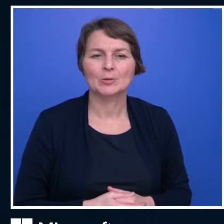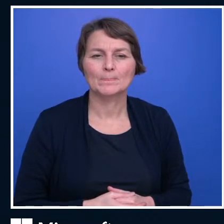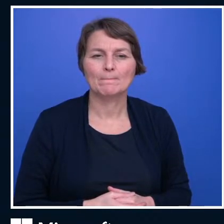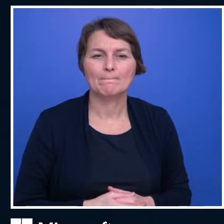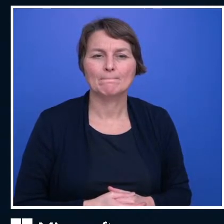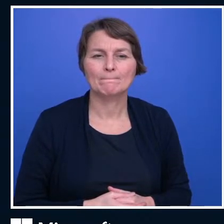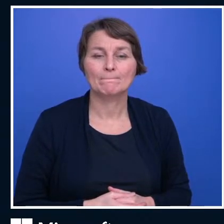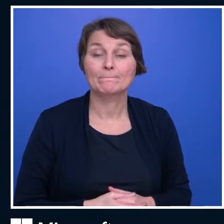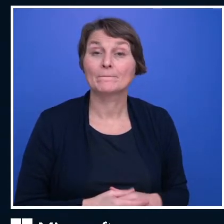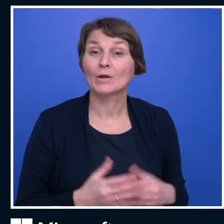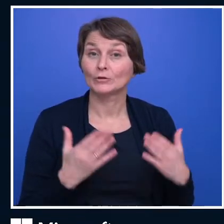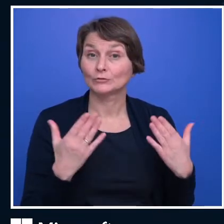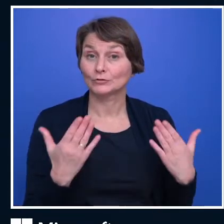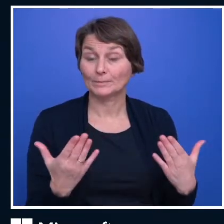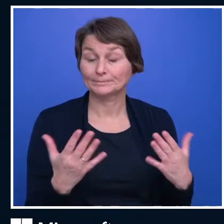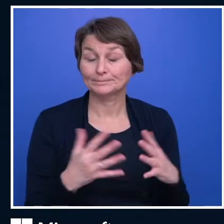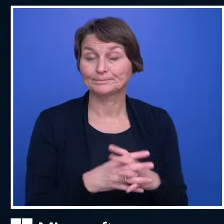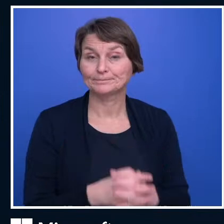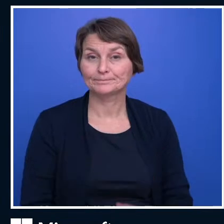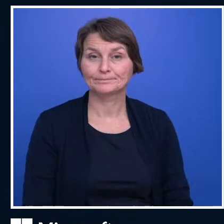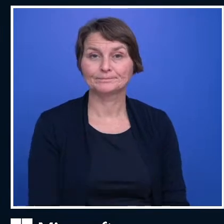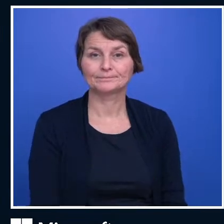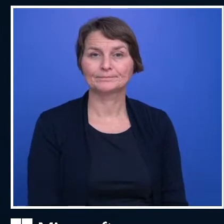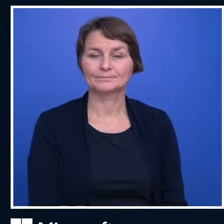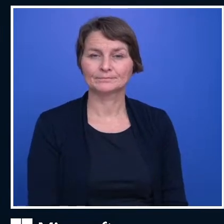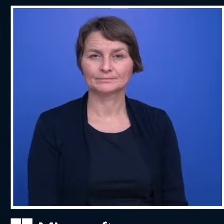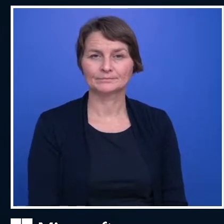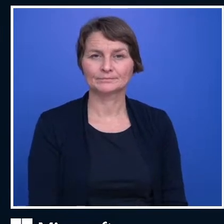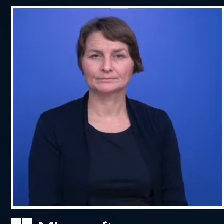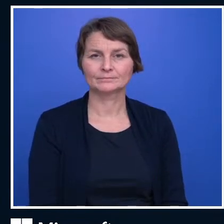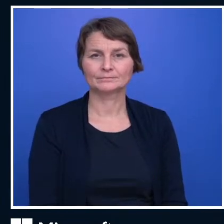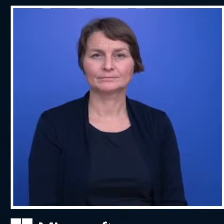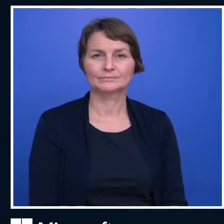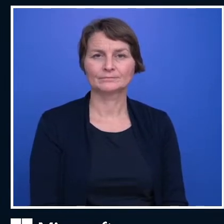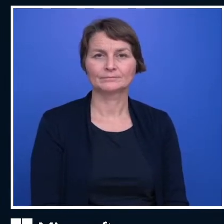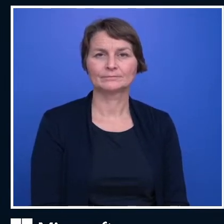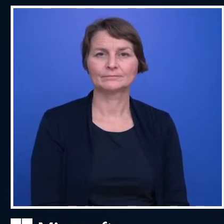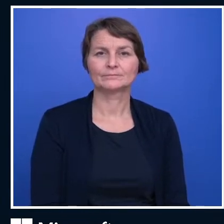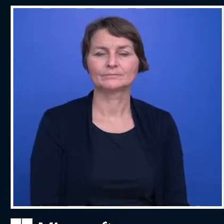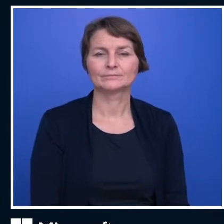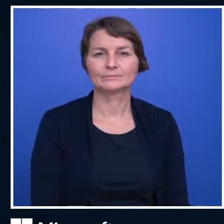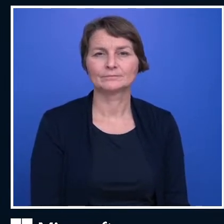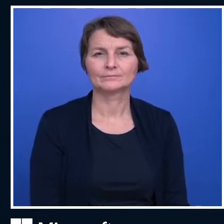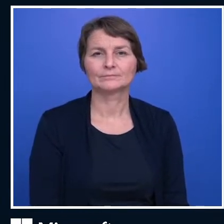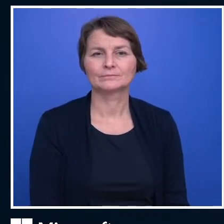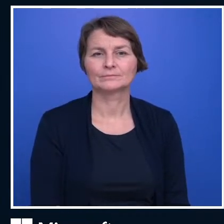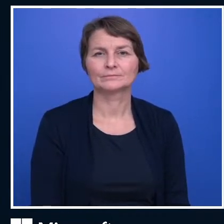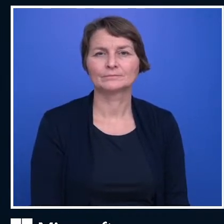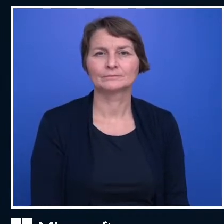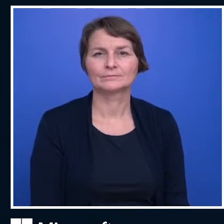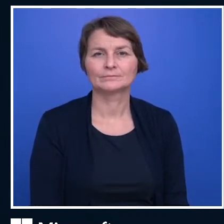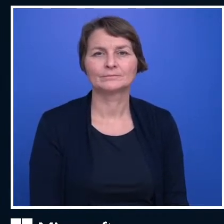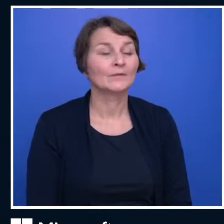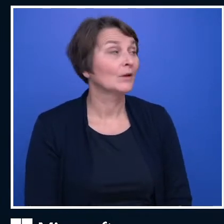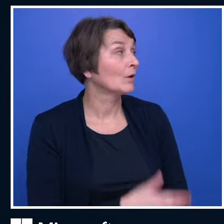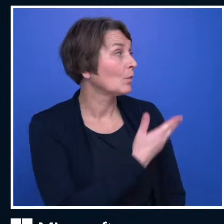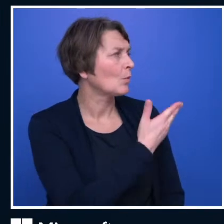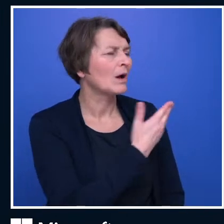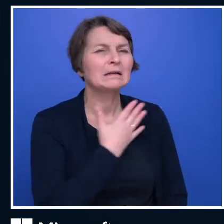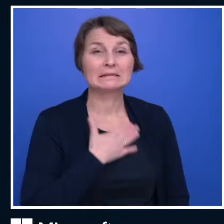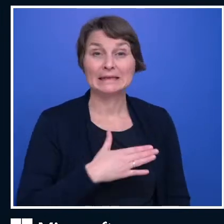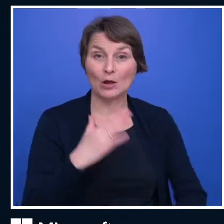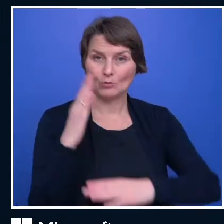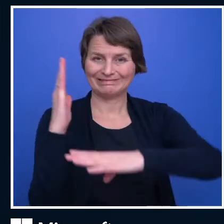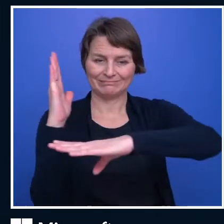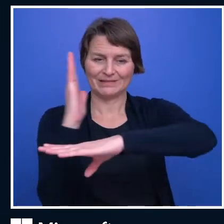So first off, I want to load this predictor into a fairness dashboard and examine